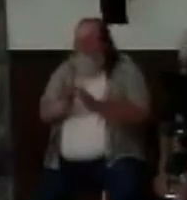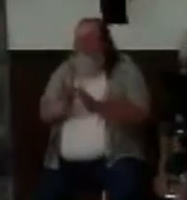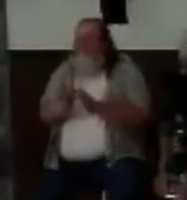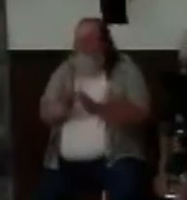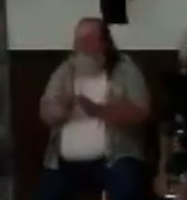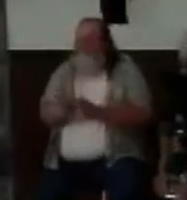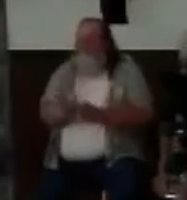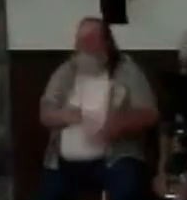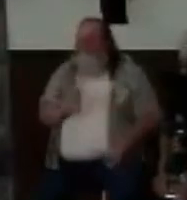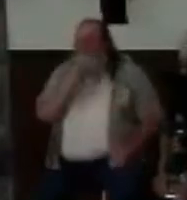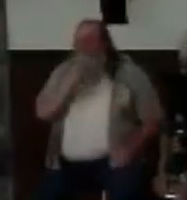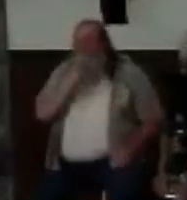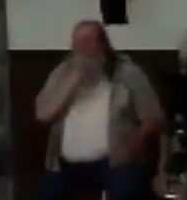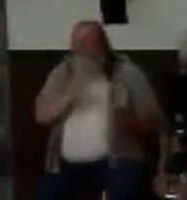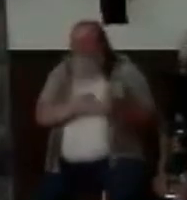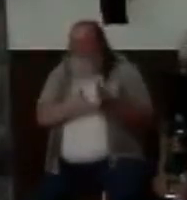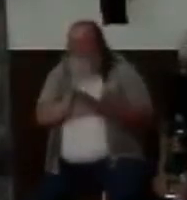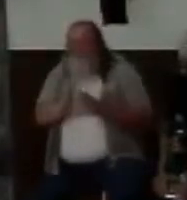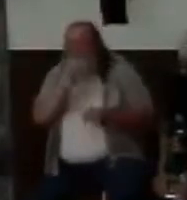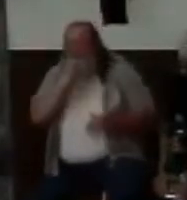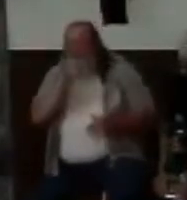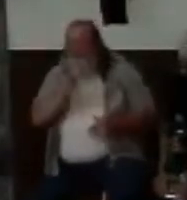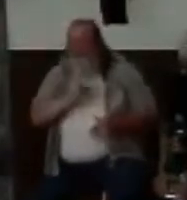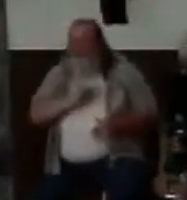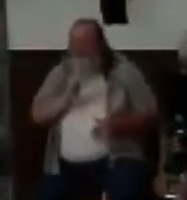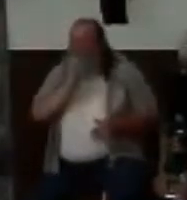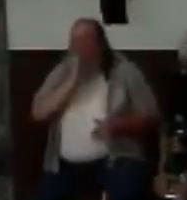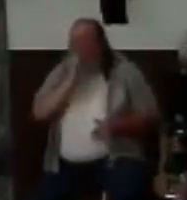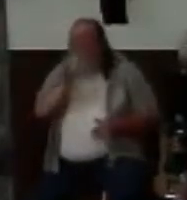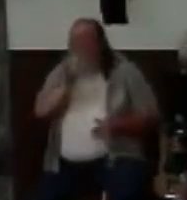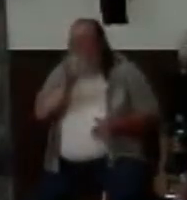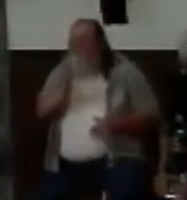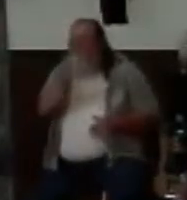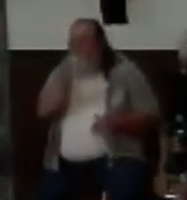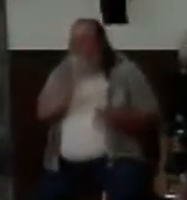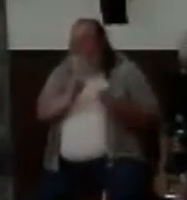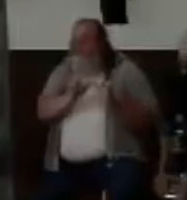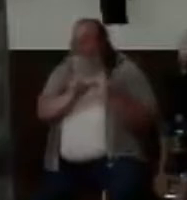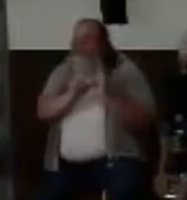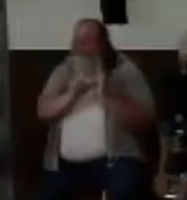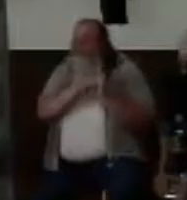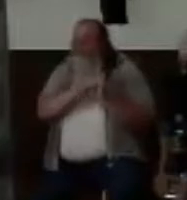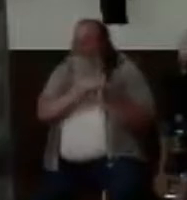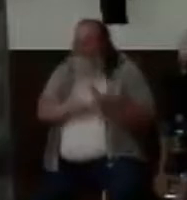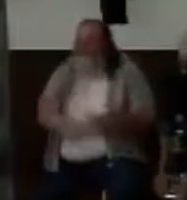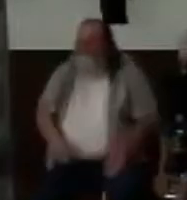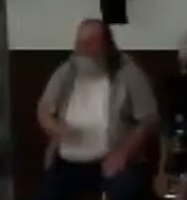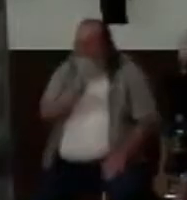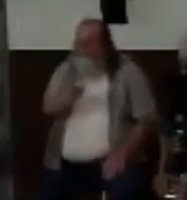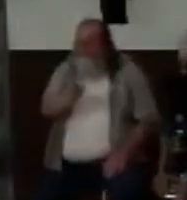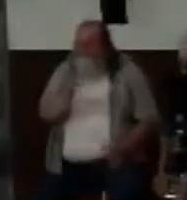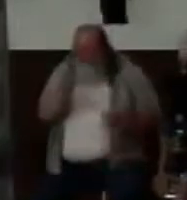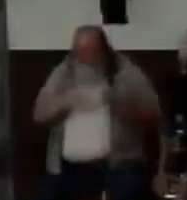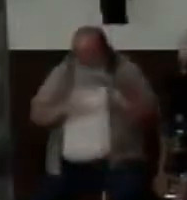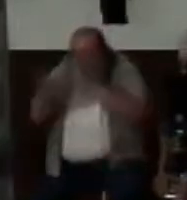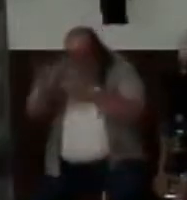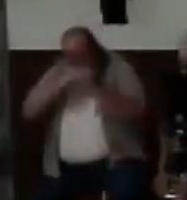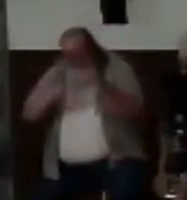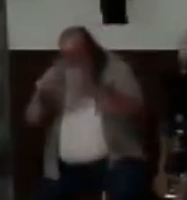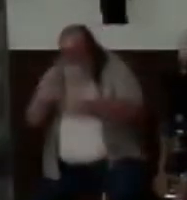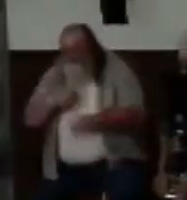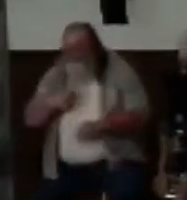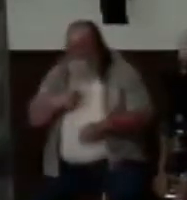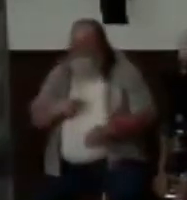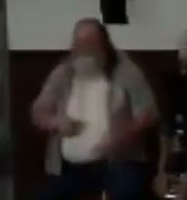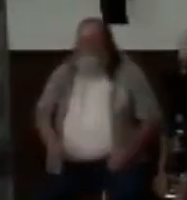with you only a little longer. Then I will return to the one who sent me. You will search for me, but not find me. And